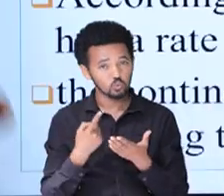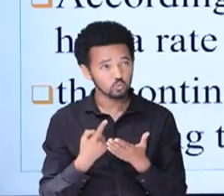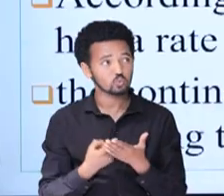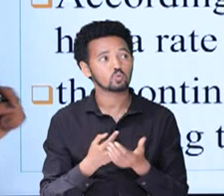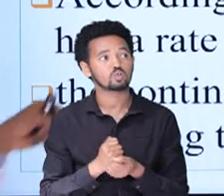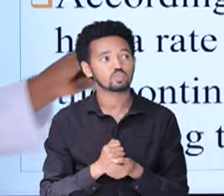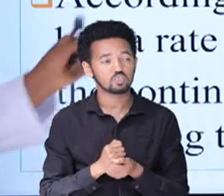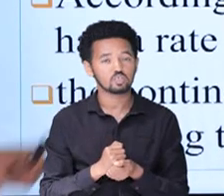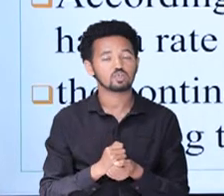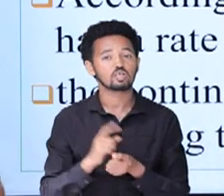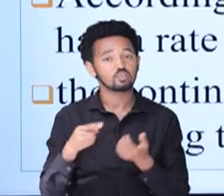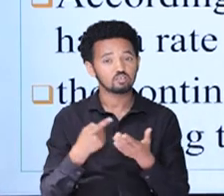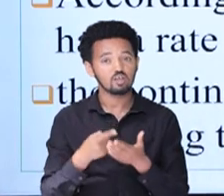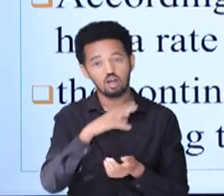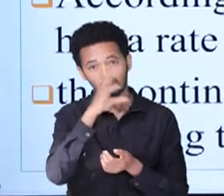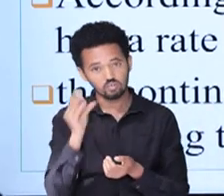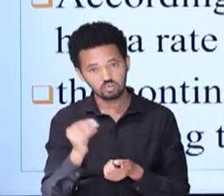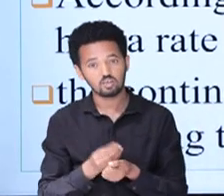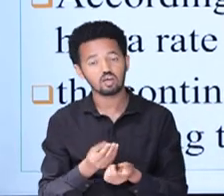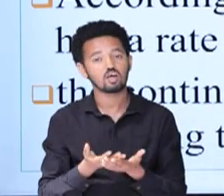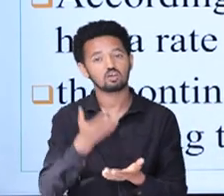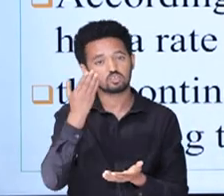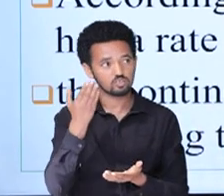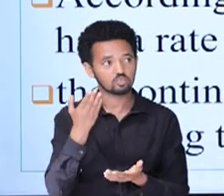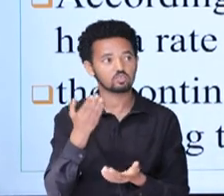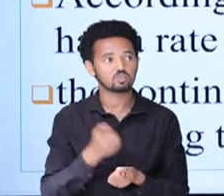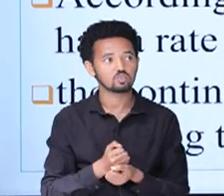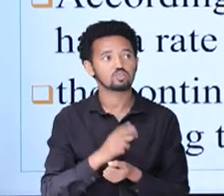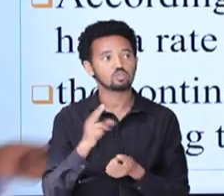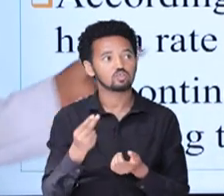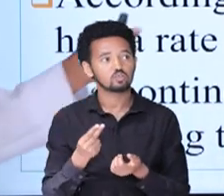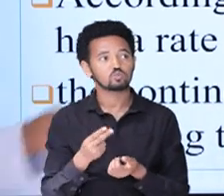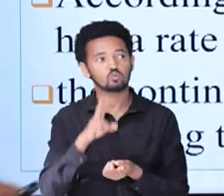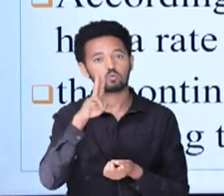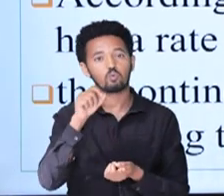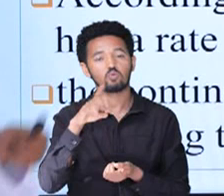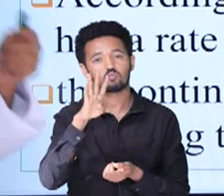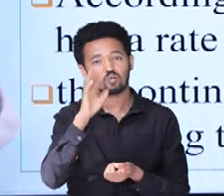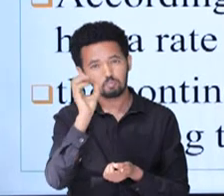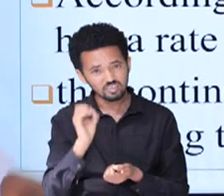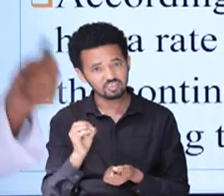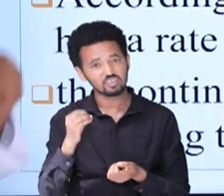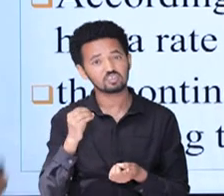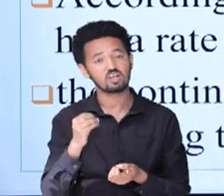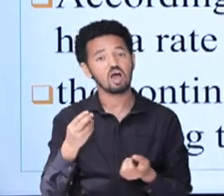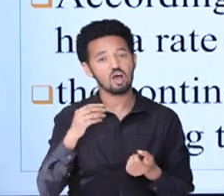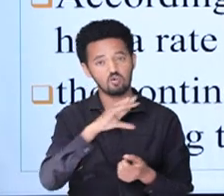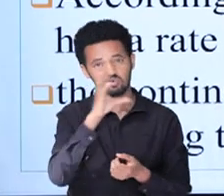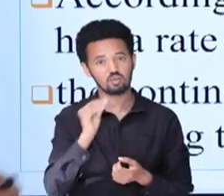So the growth rate of Africa reached 2.4%. This shows that Africa